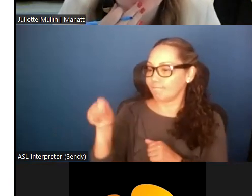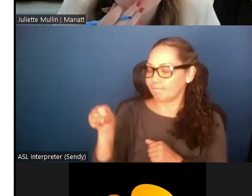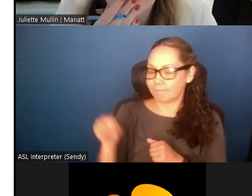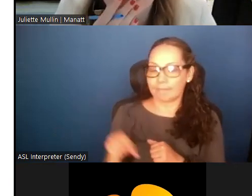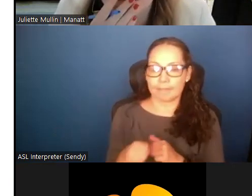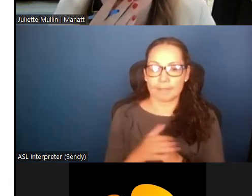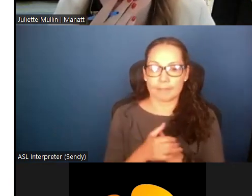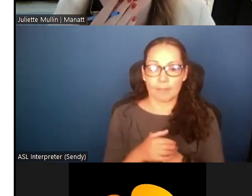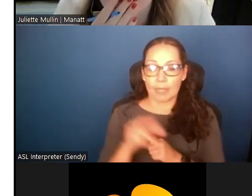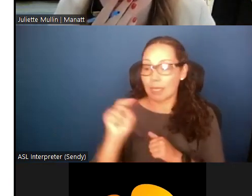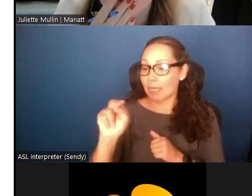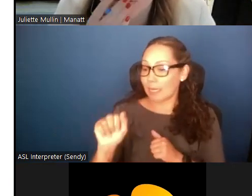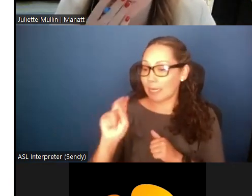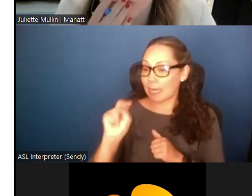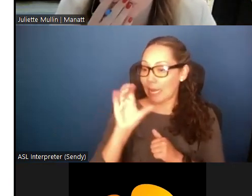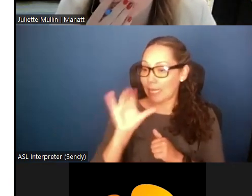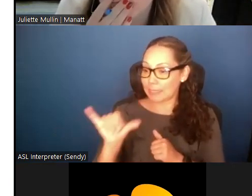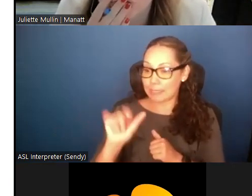that. Nancy?